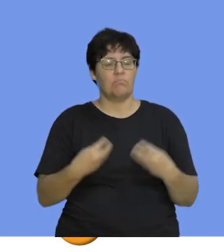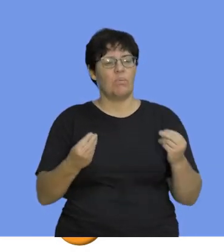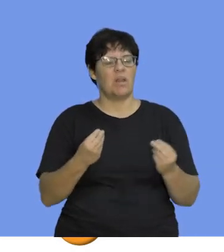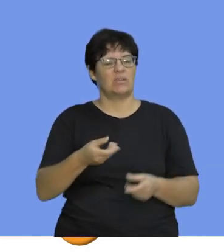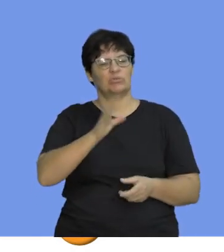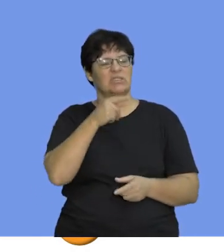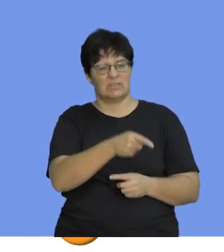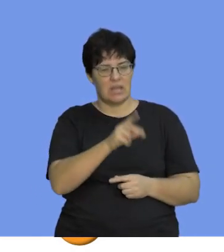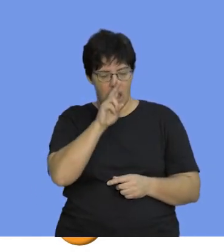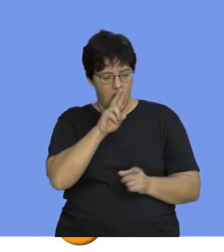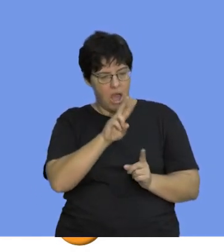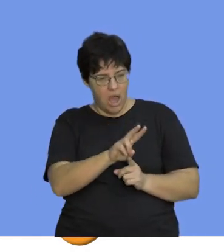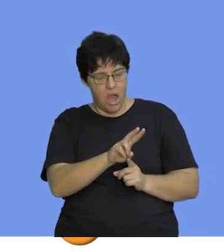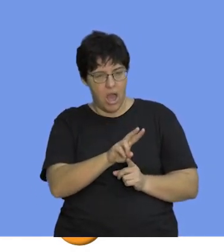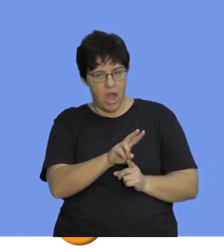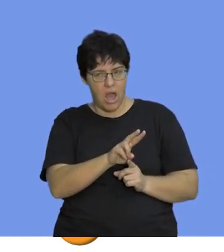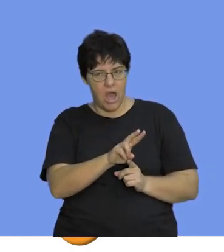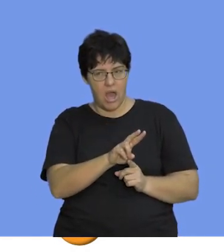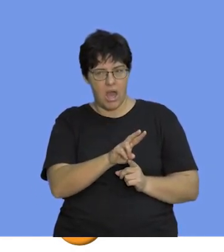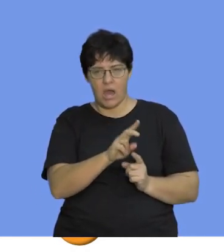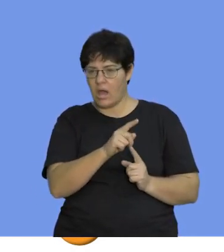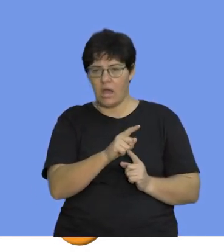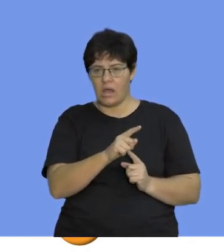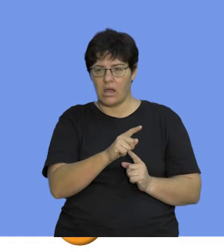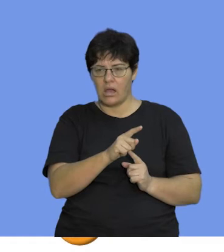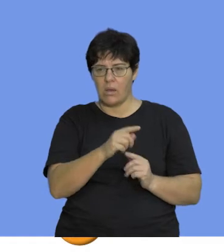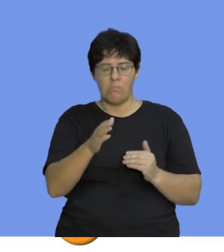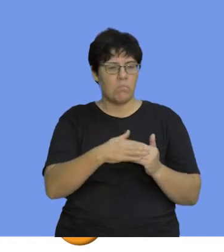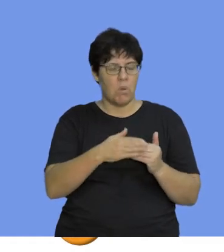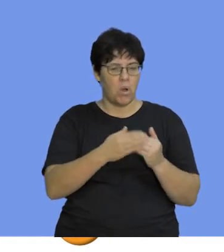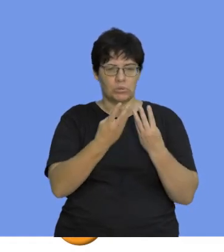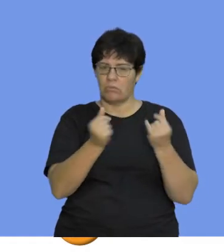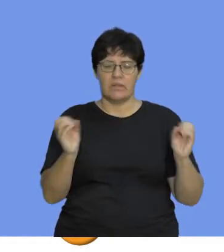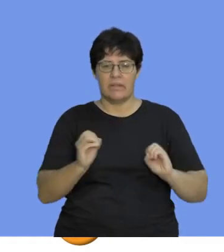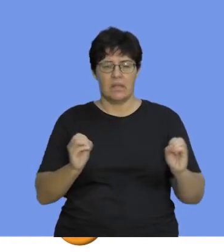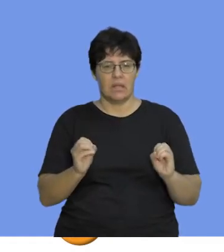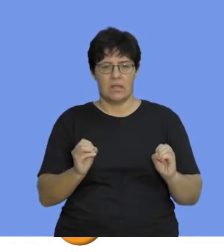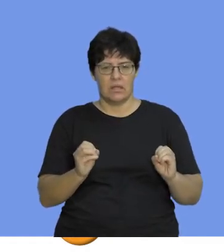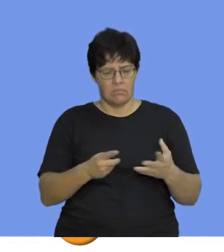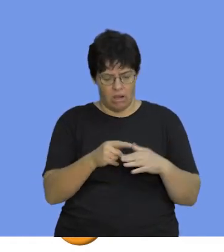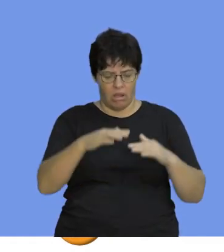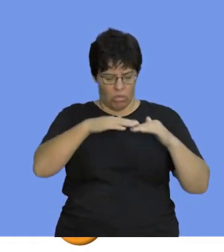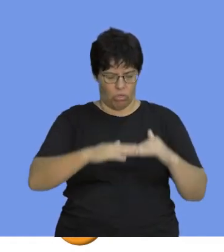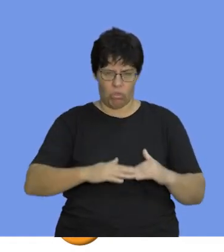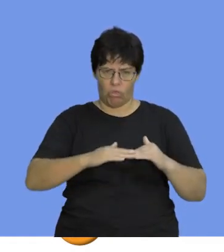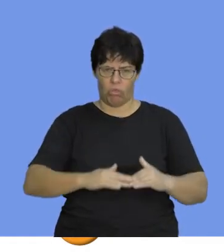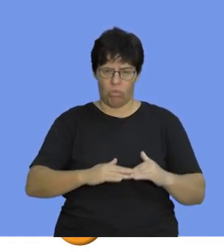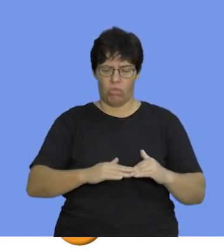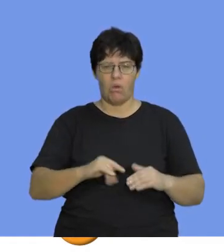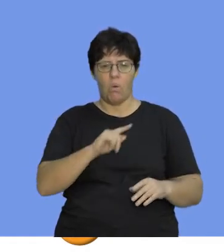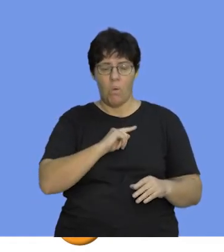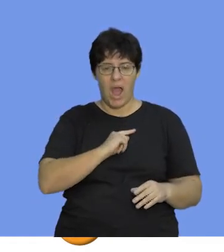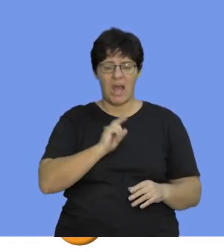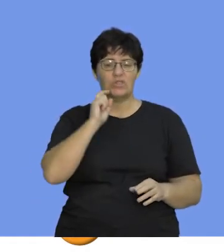can immediately realize that the particles are no longer dissolving. I think this is a common observation. If you add a